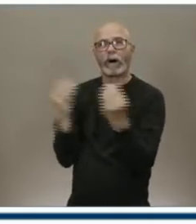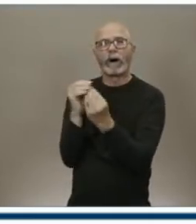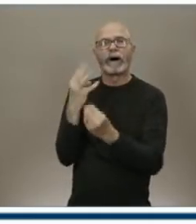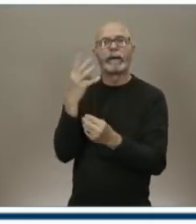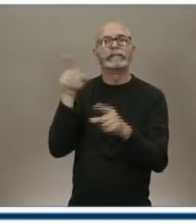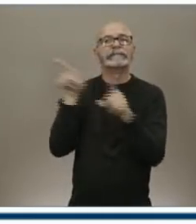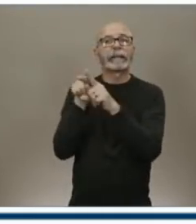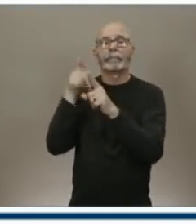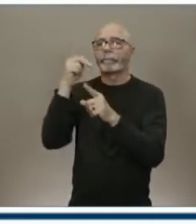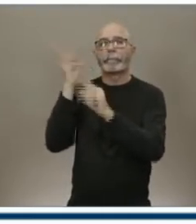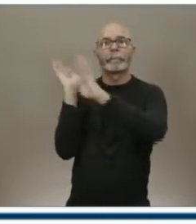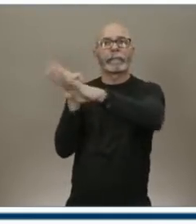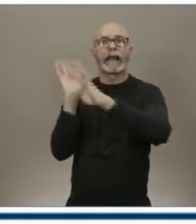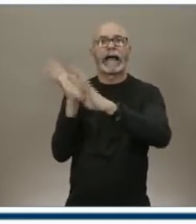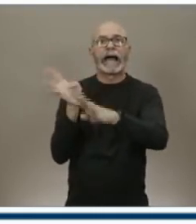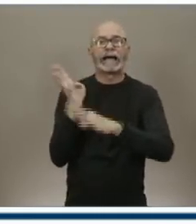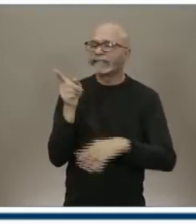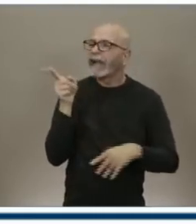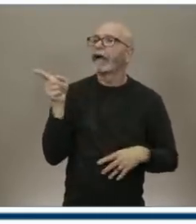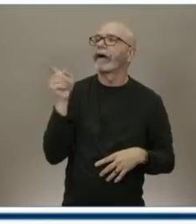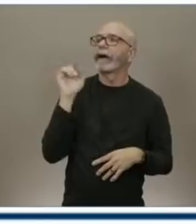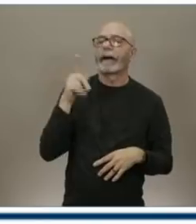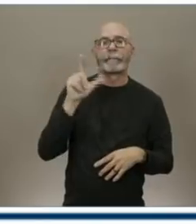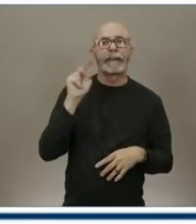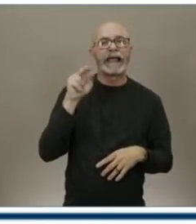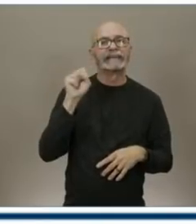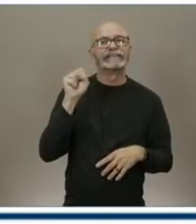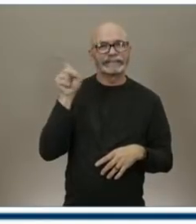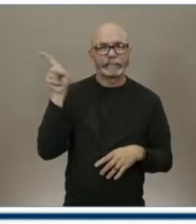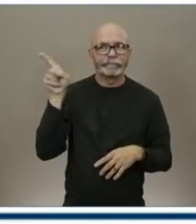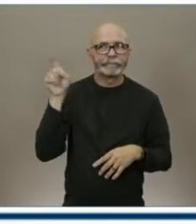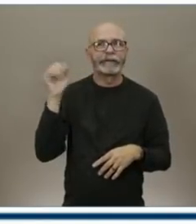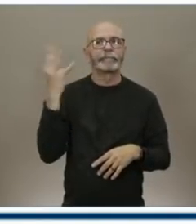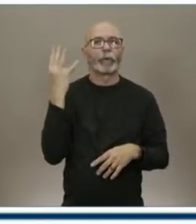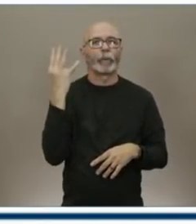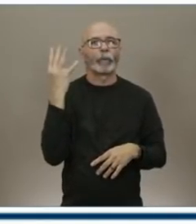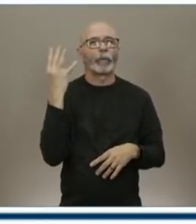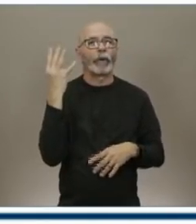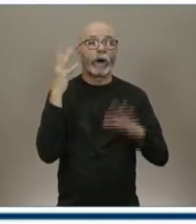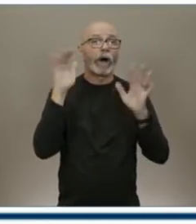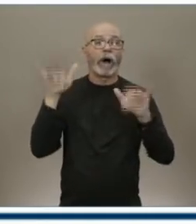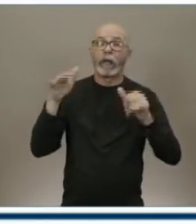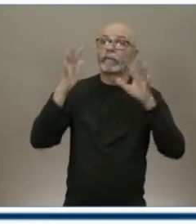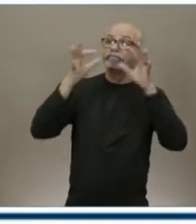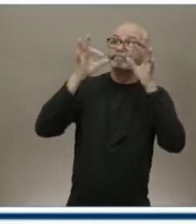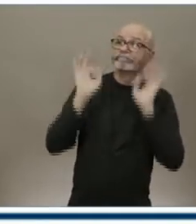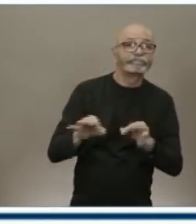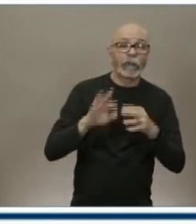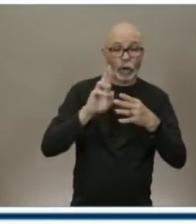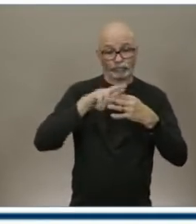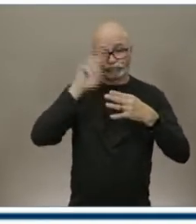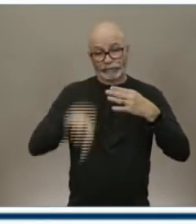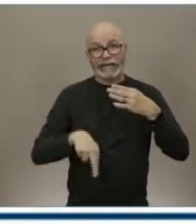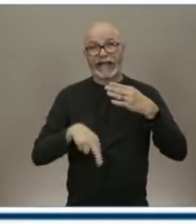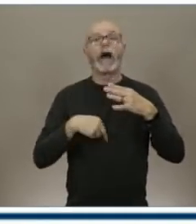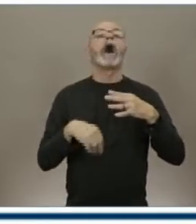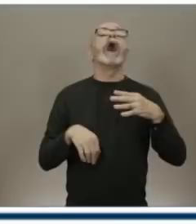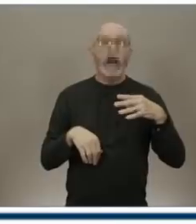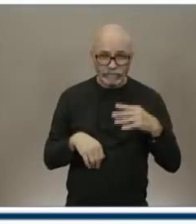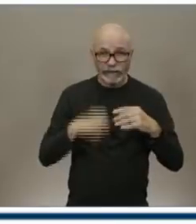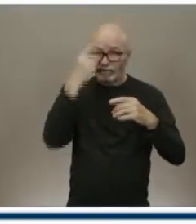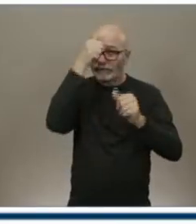more. But we do have a number of results. As I said, about this morning, it was 300 results pending coming in from the